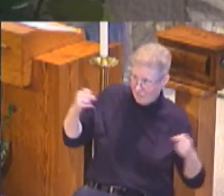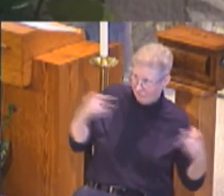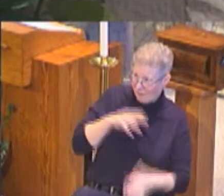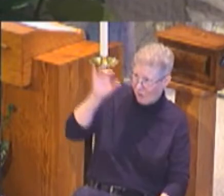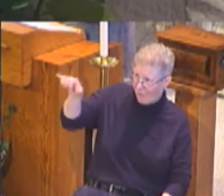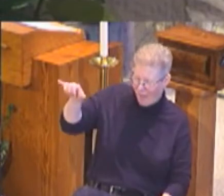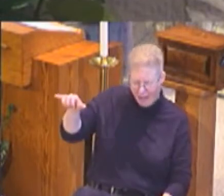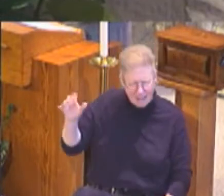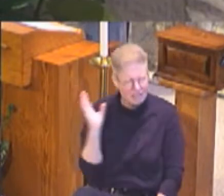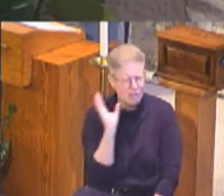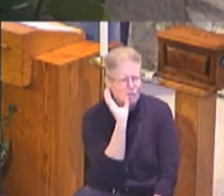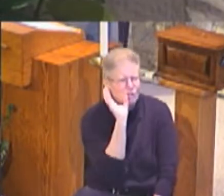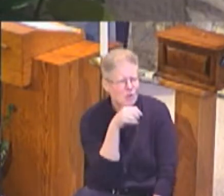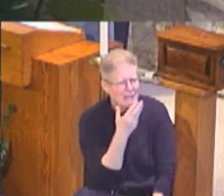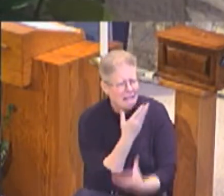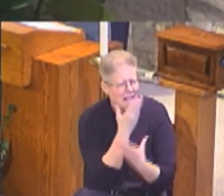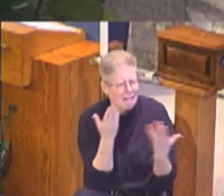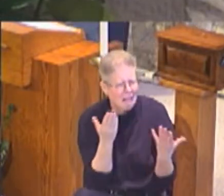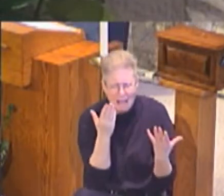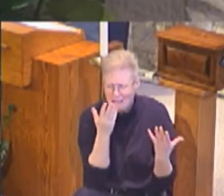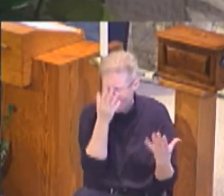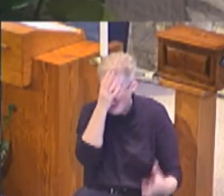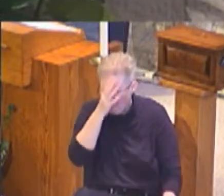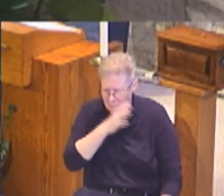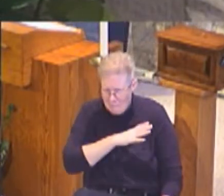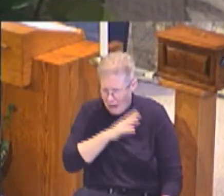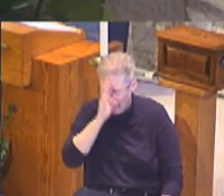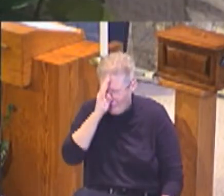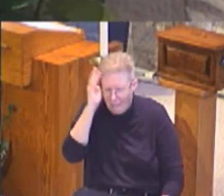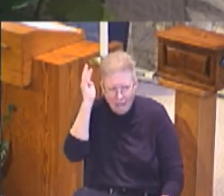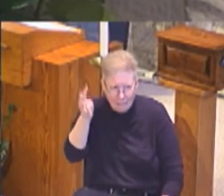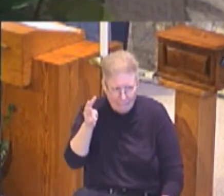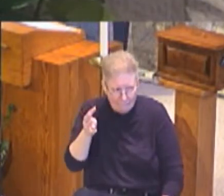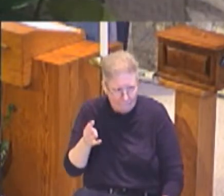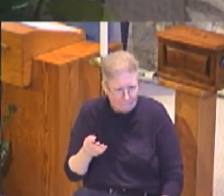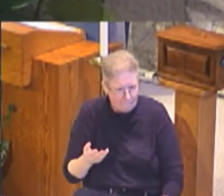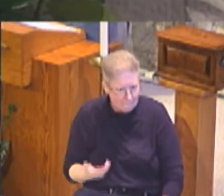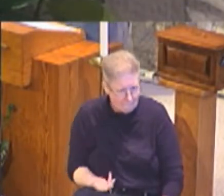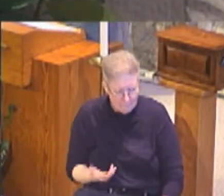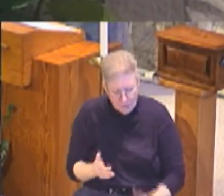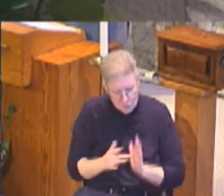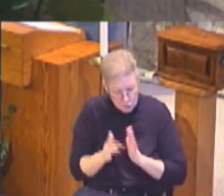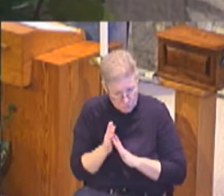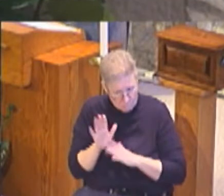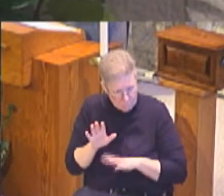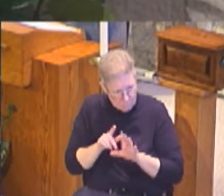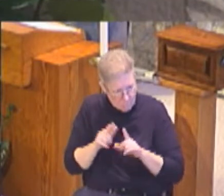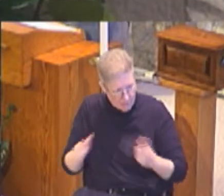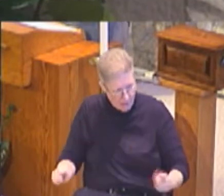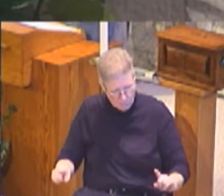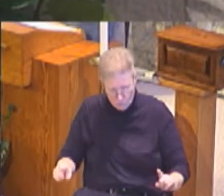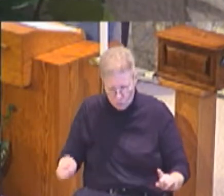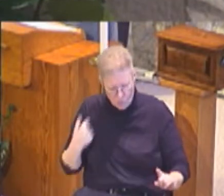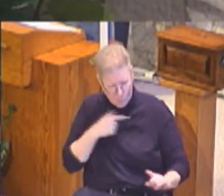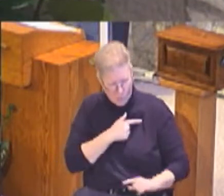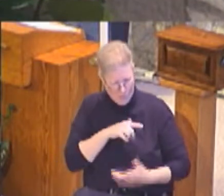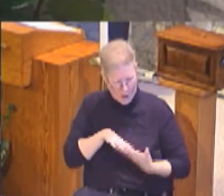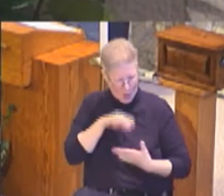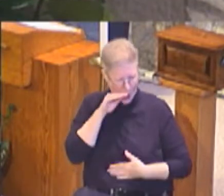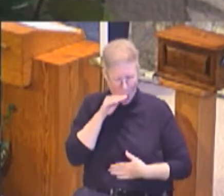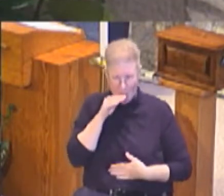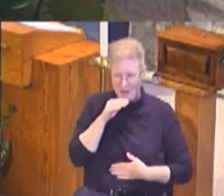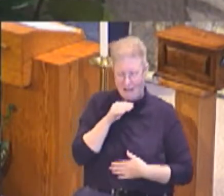In Aramaic, again, the language of Jesus, we learn that God's will means